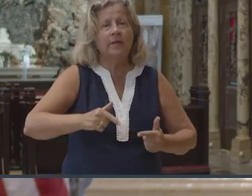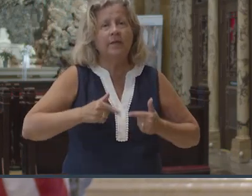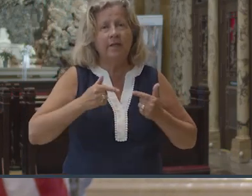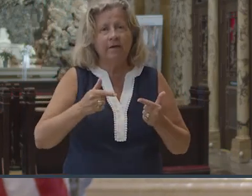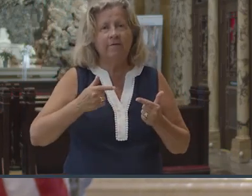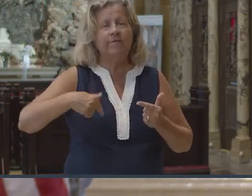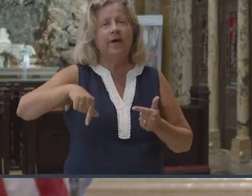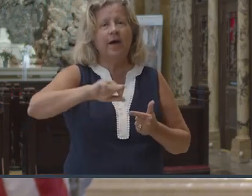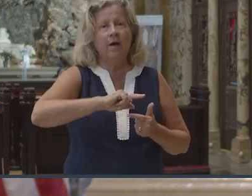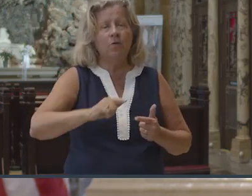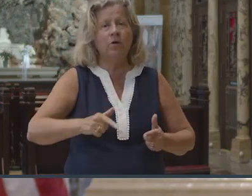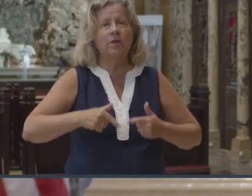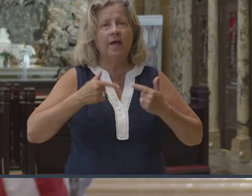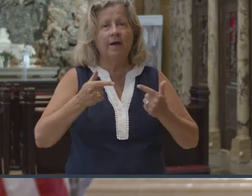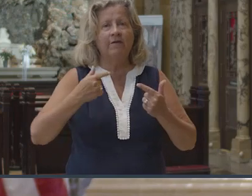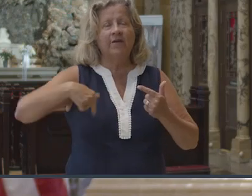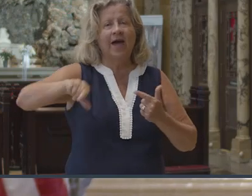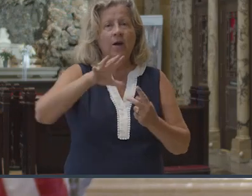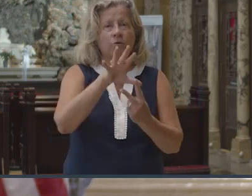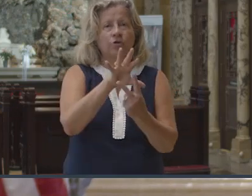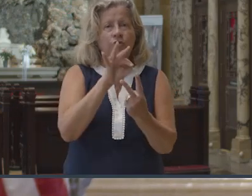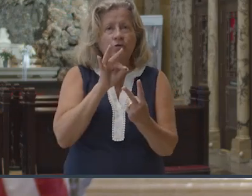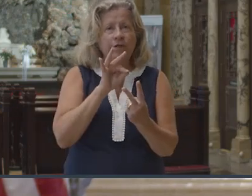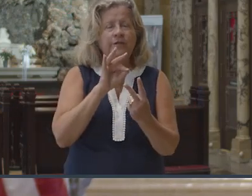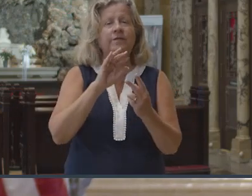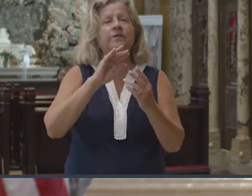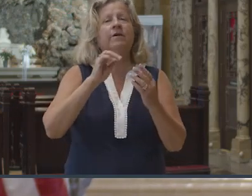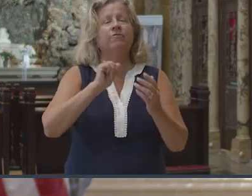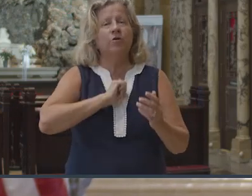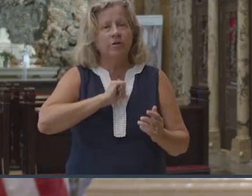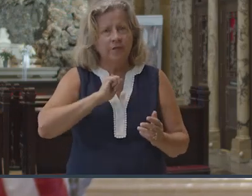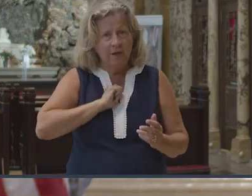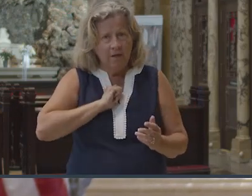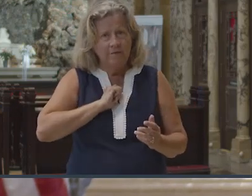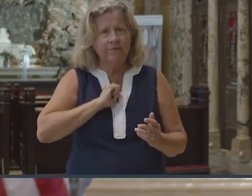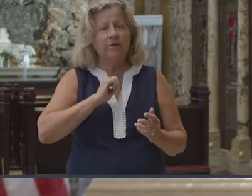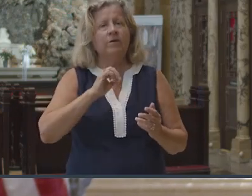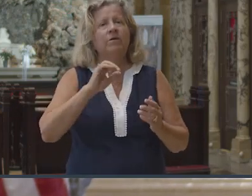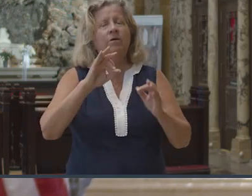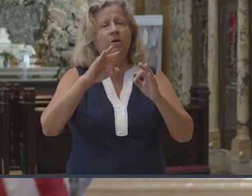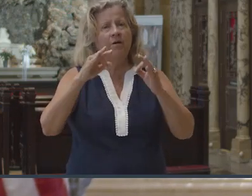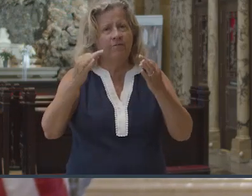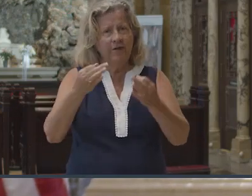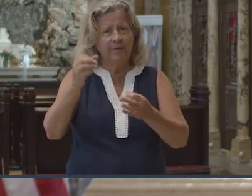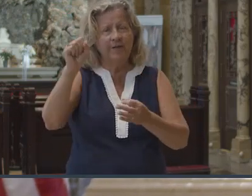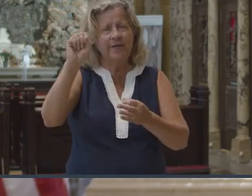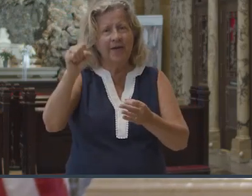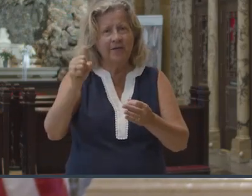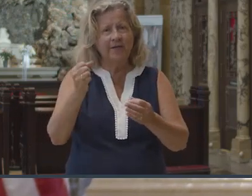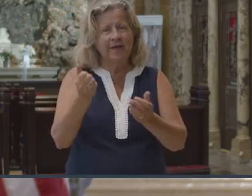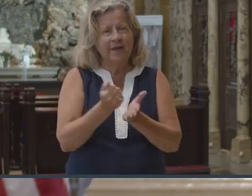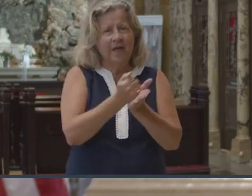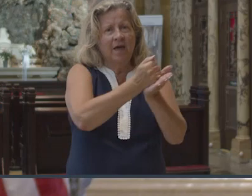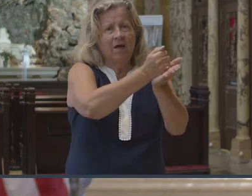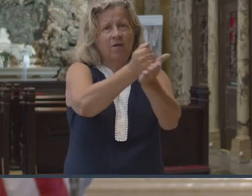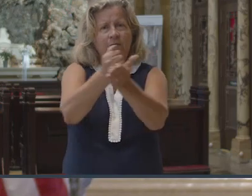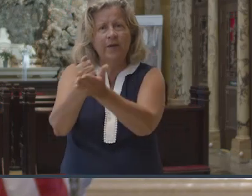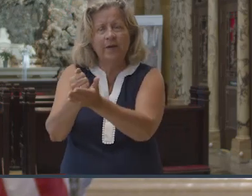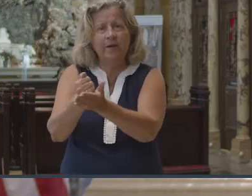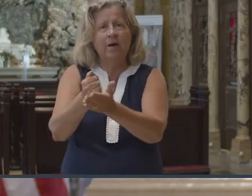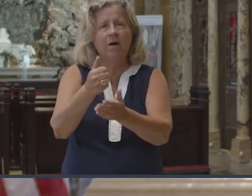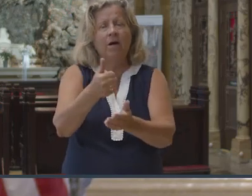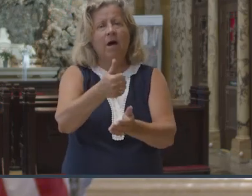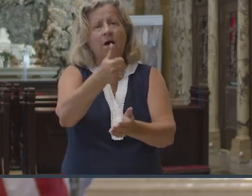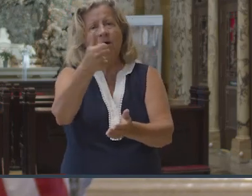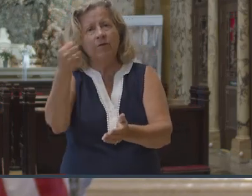aligned toward ourselves and our passing desires, or do we live our lives toward God and our